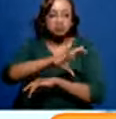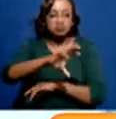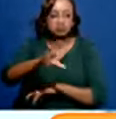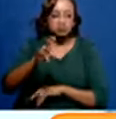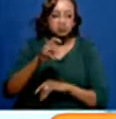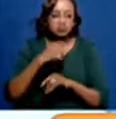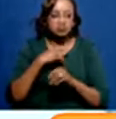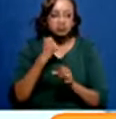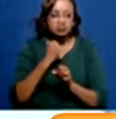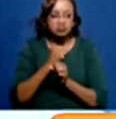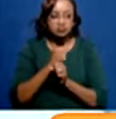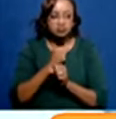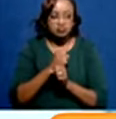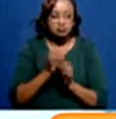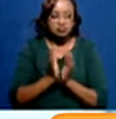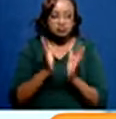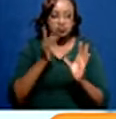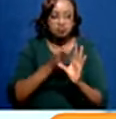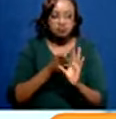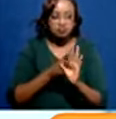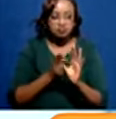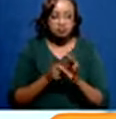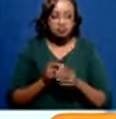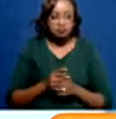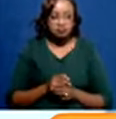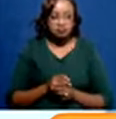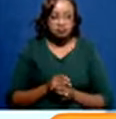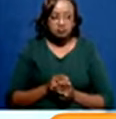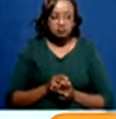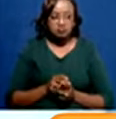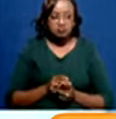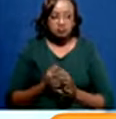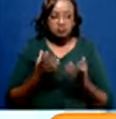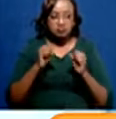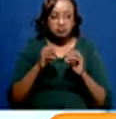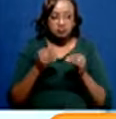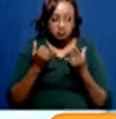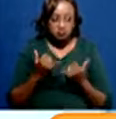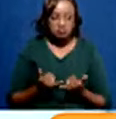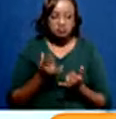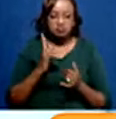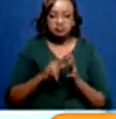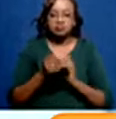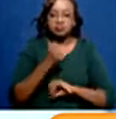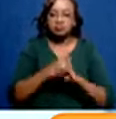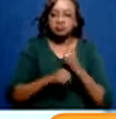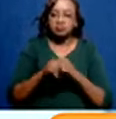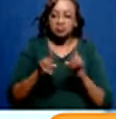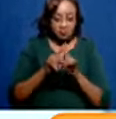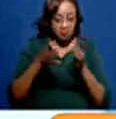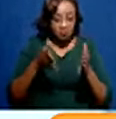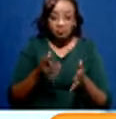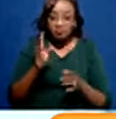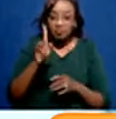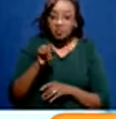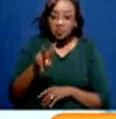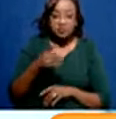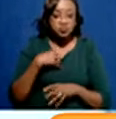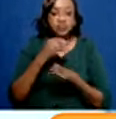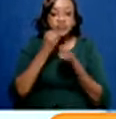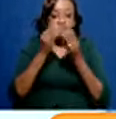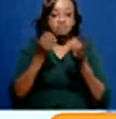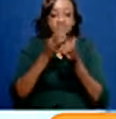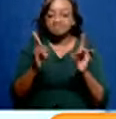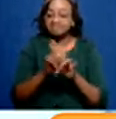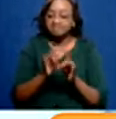conducting public participation over the next 2 weeks. And even what I'm doing now is part of what we're doing as public participation in disseminating